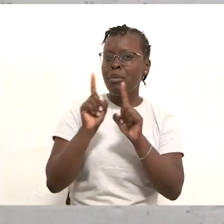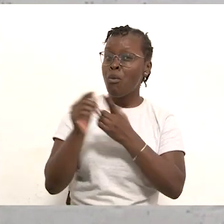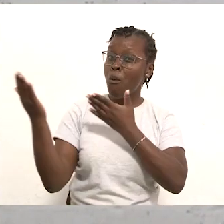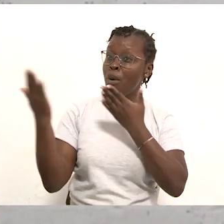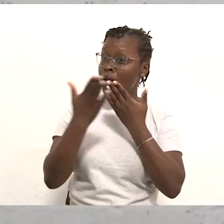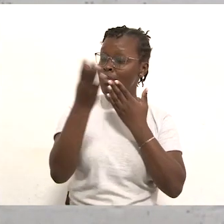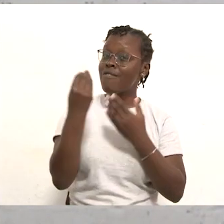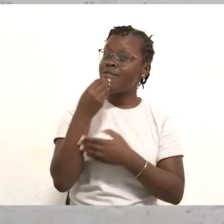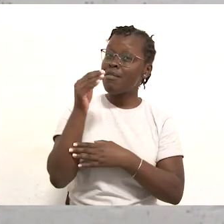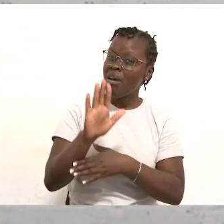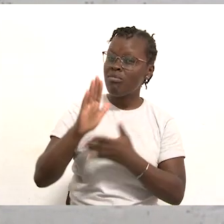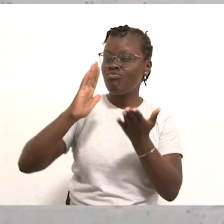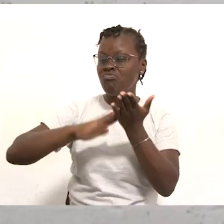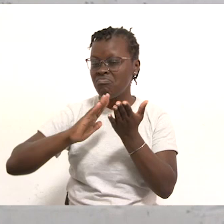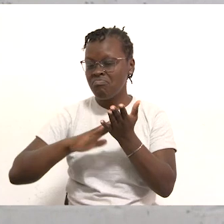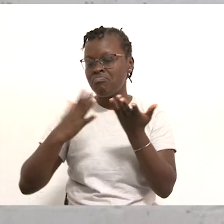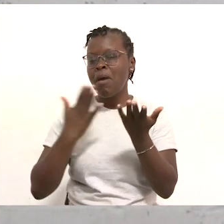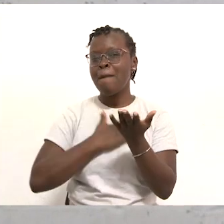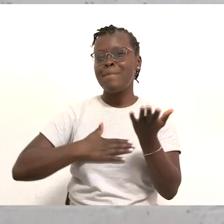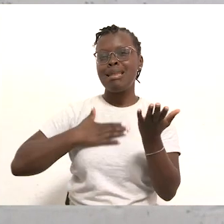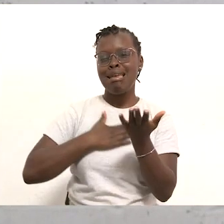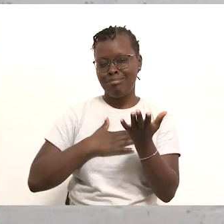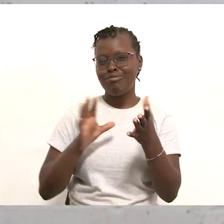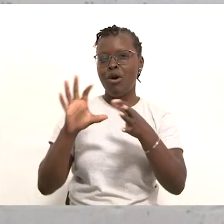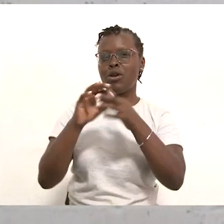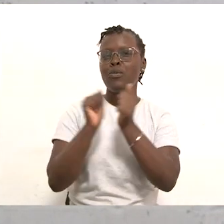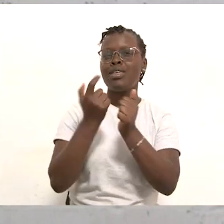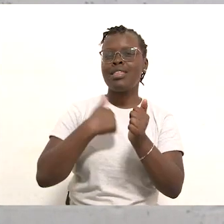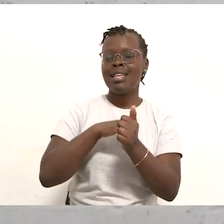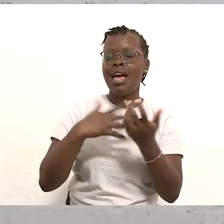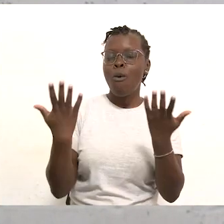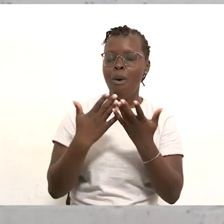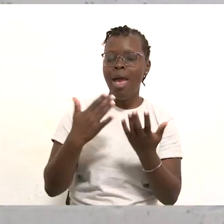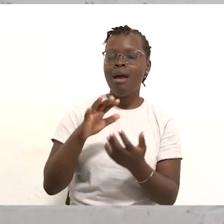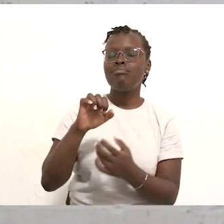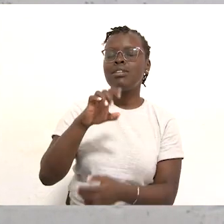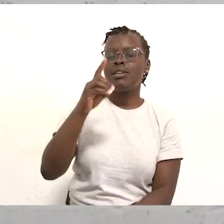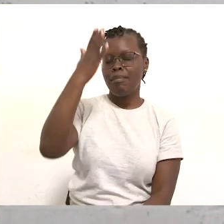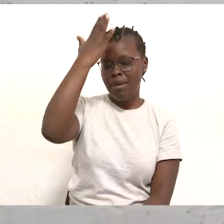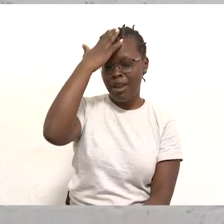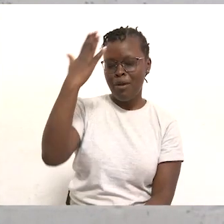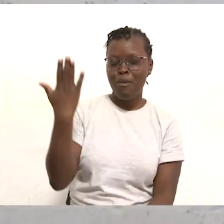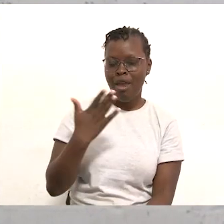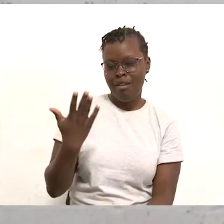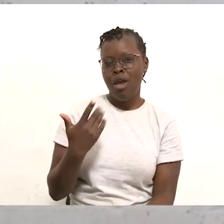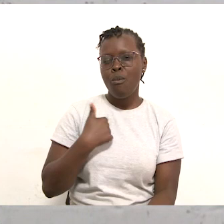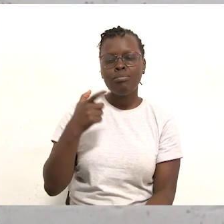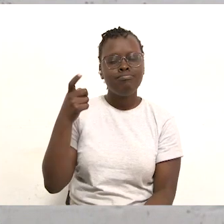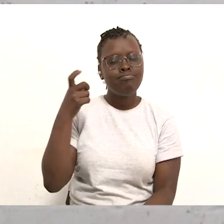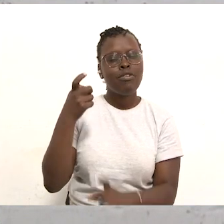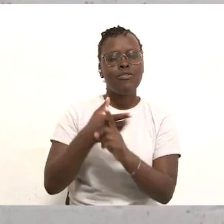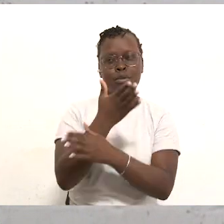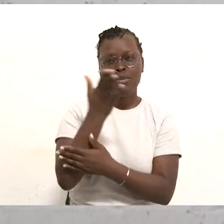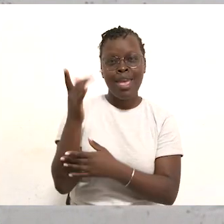We also welcome your feedback and your comments. Please reach out to us on EdTech eAfrica on X. We would love to hear